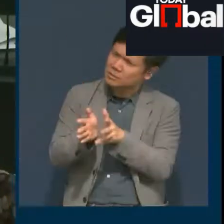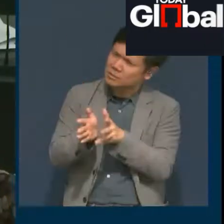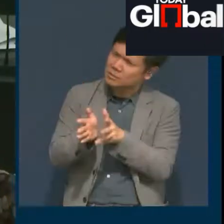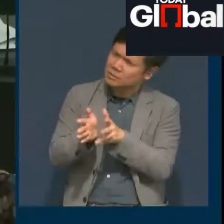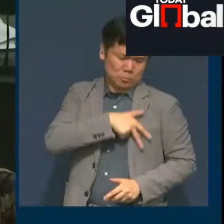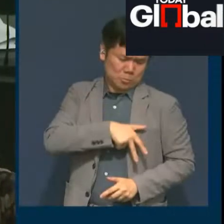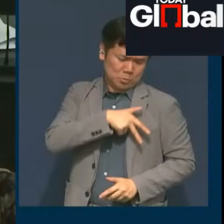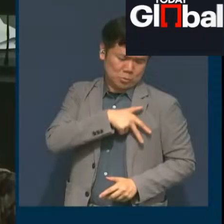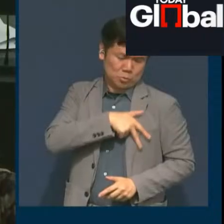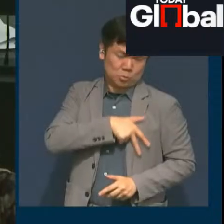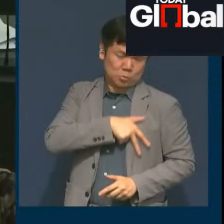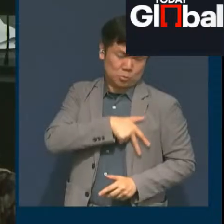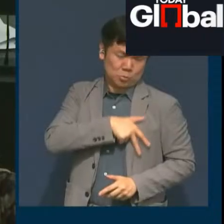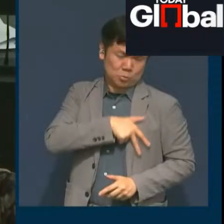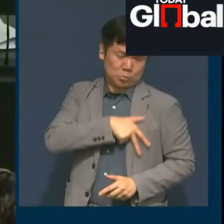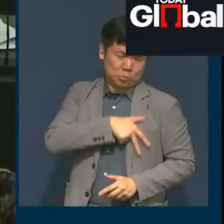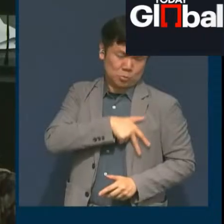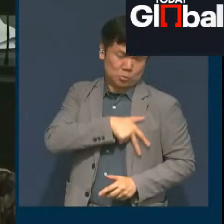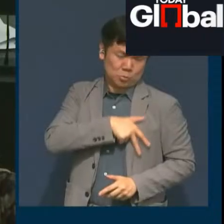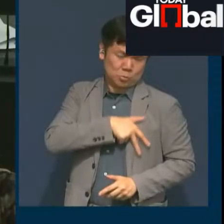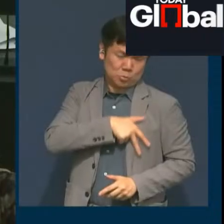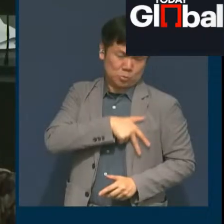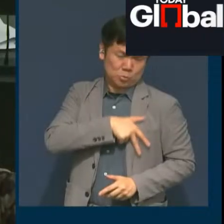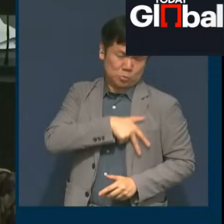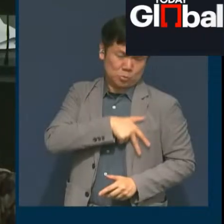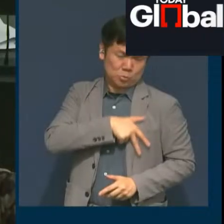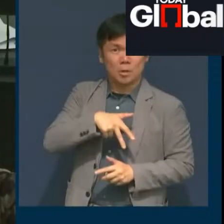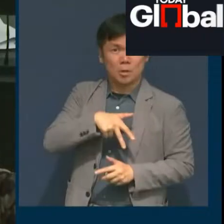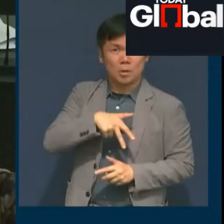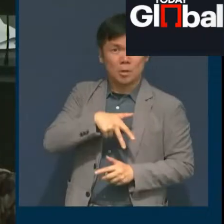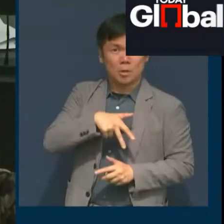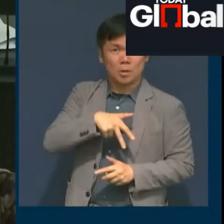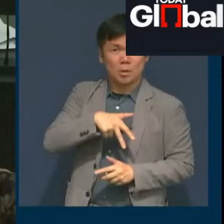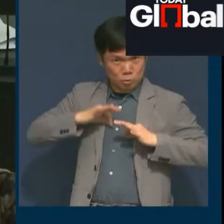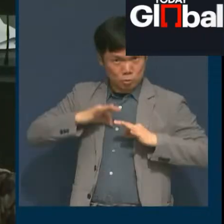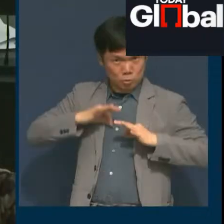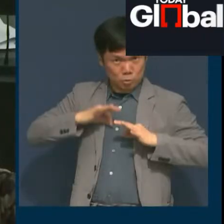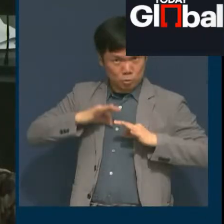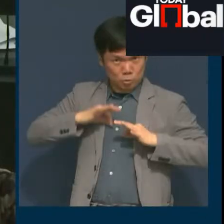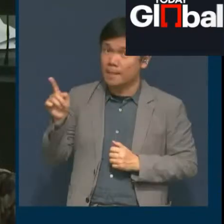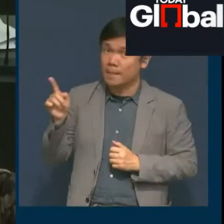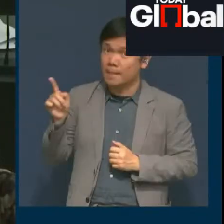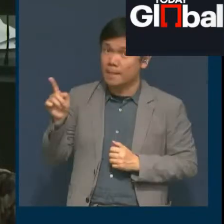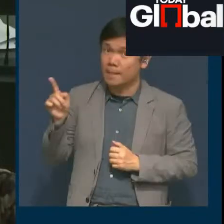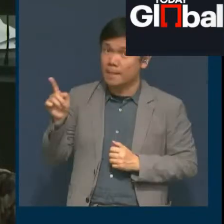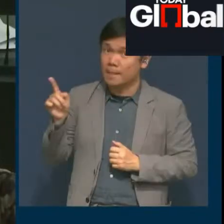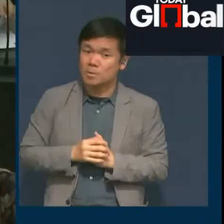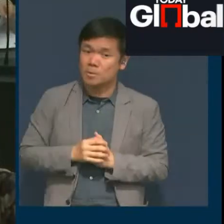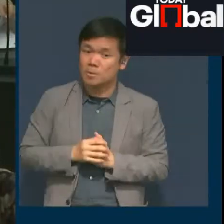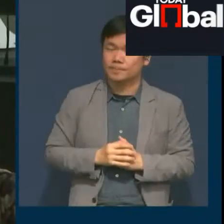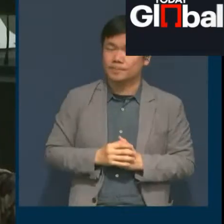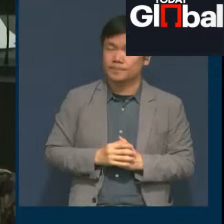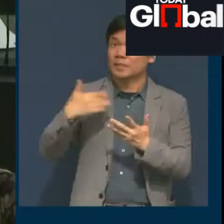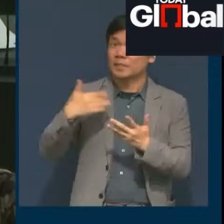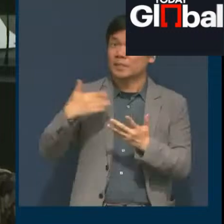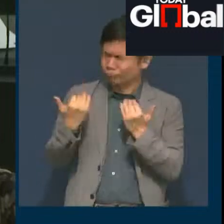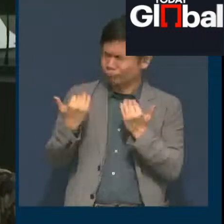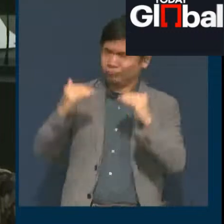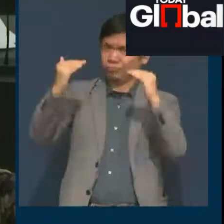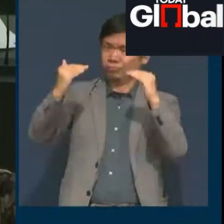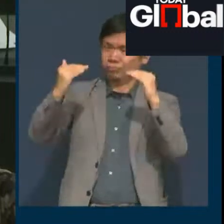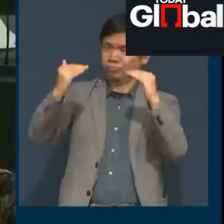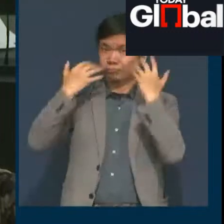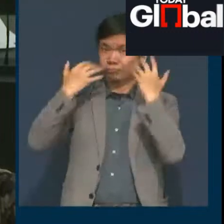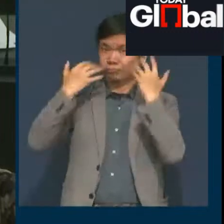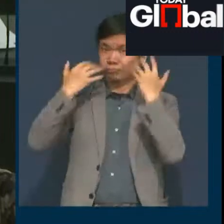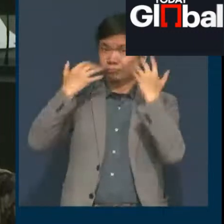and you talked about the Supreme Council of the Magistrate. All of this I'm asking